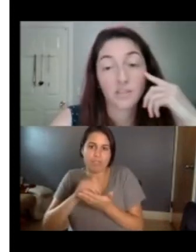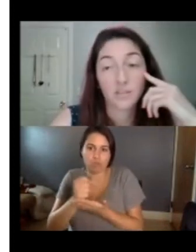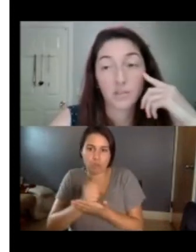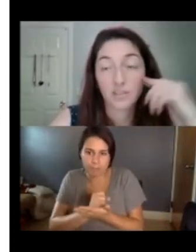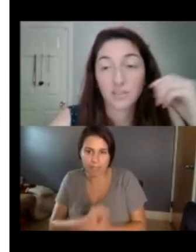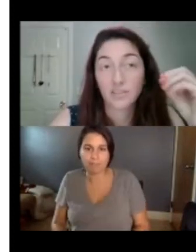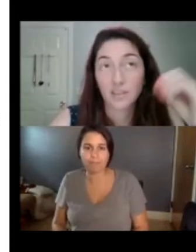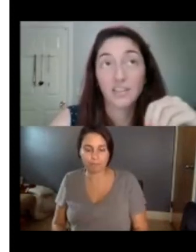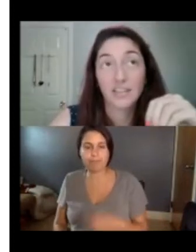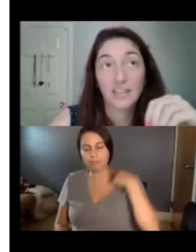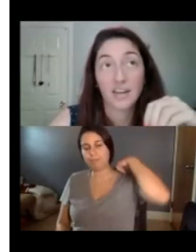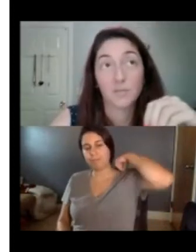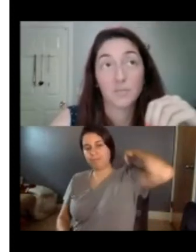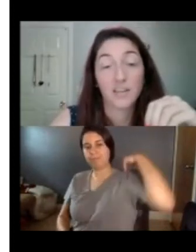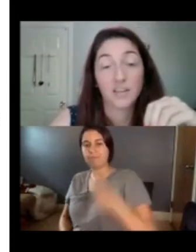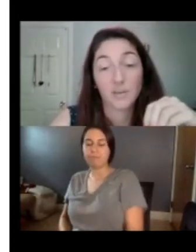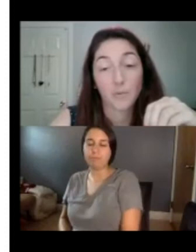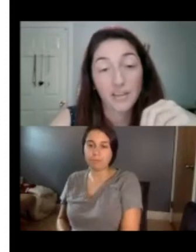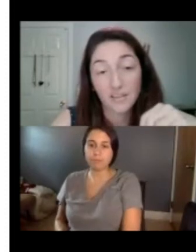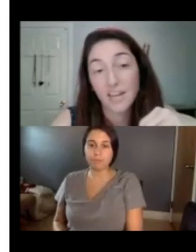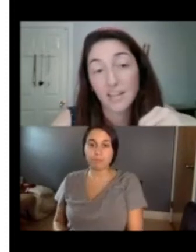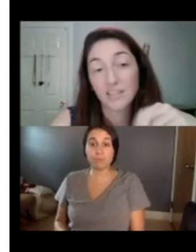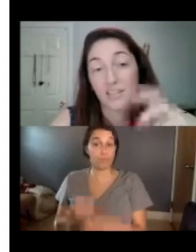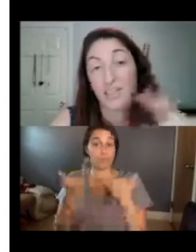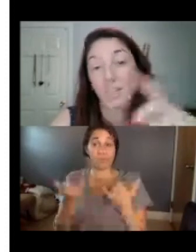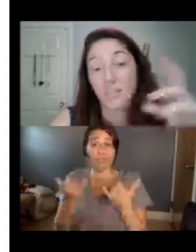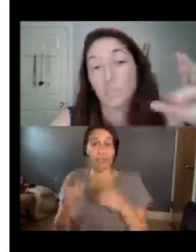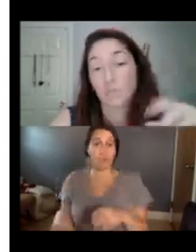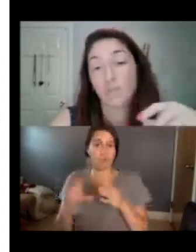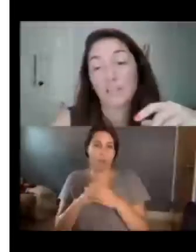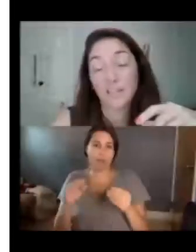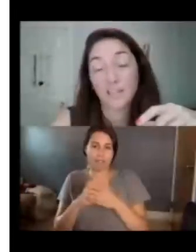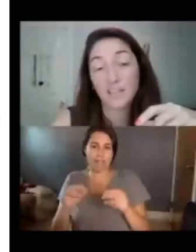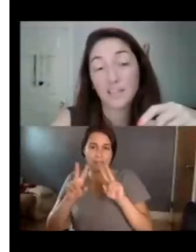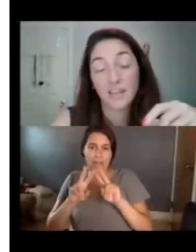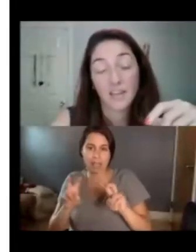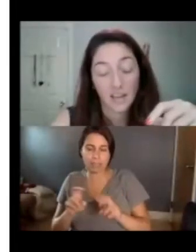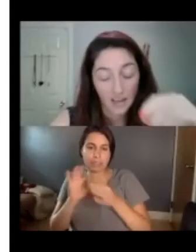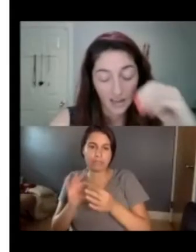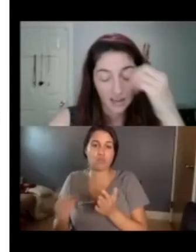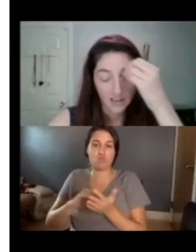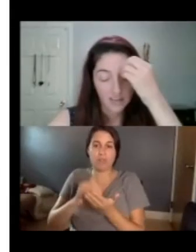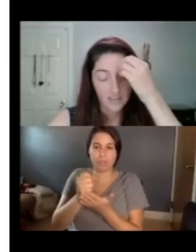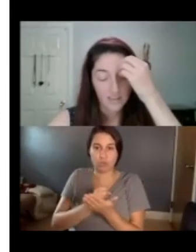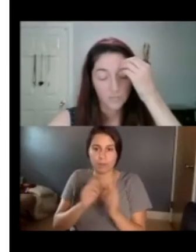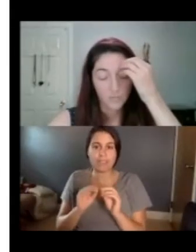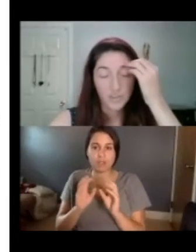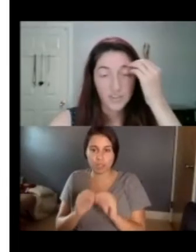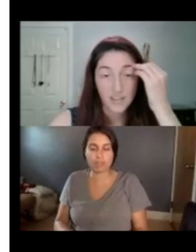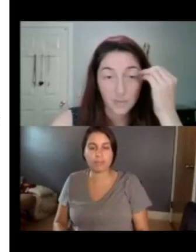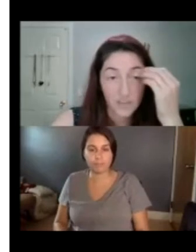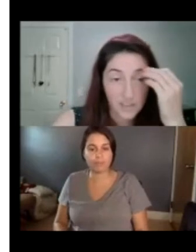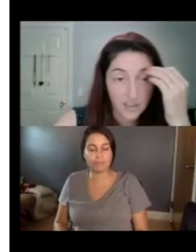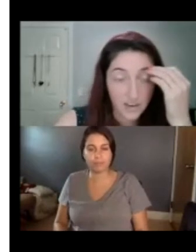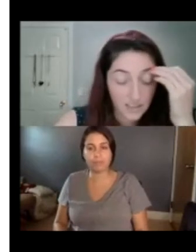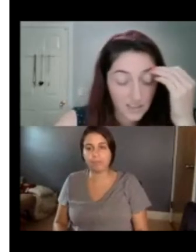So we're currently conducting qualitative analysis on these rescripting sessions. And one